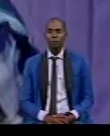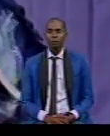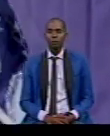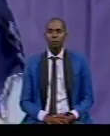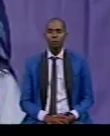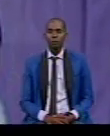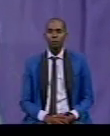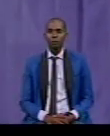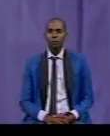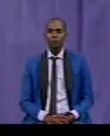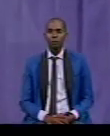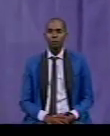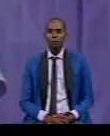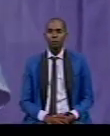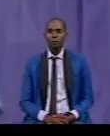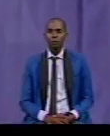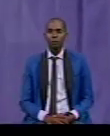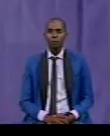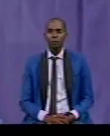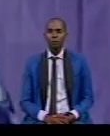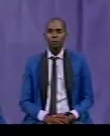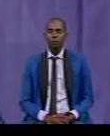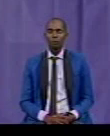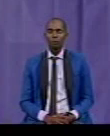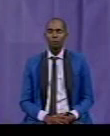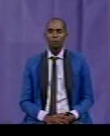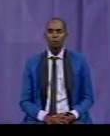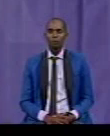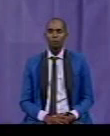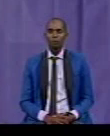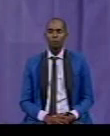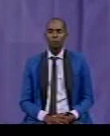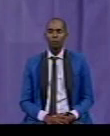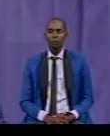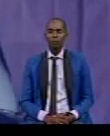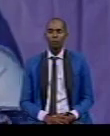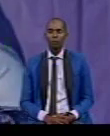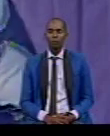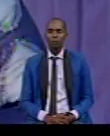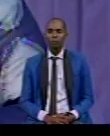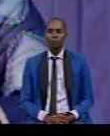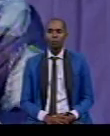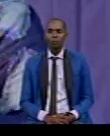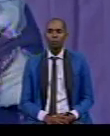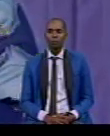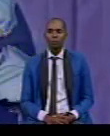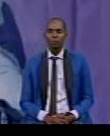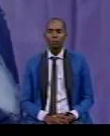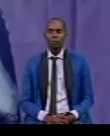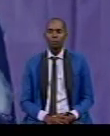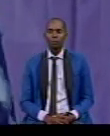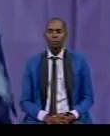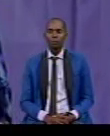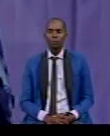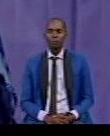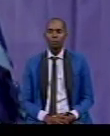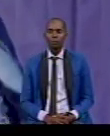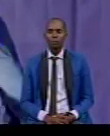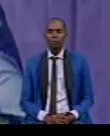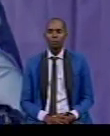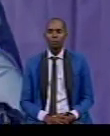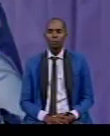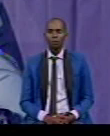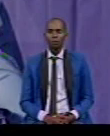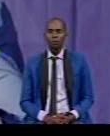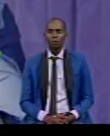Reassurance. You repent. You turn away from everything contrary to the righteous